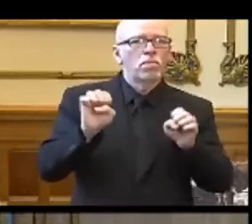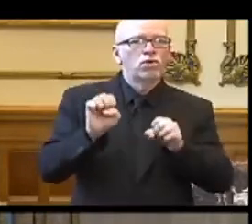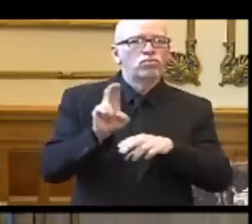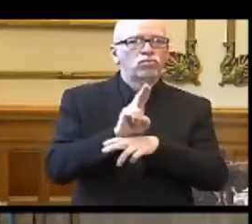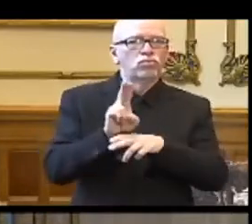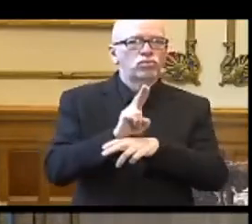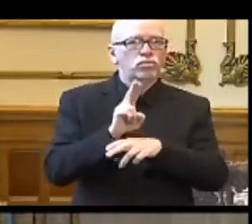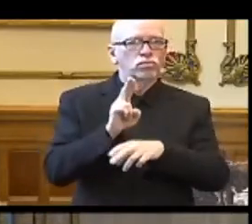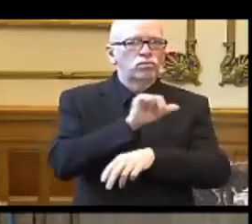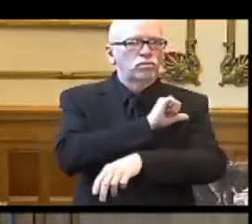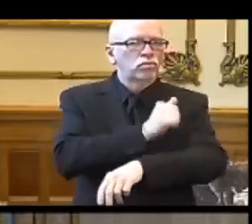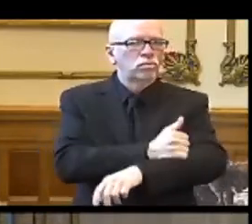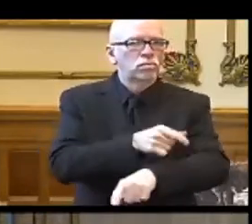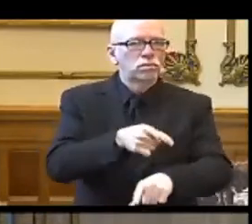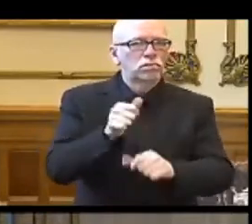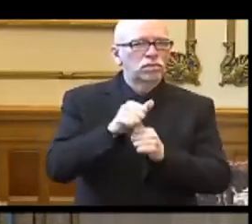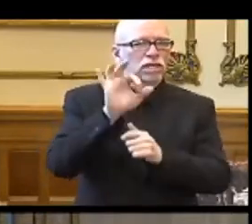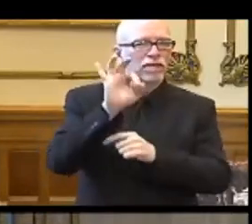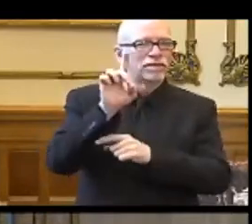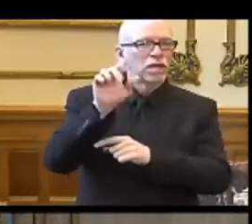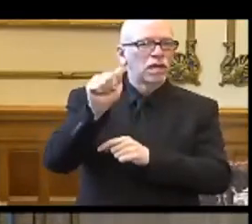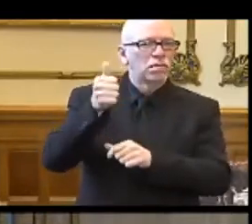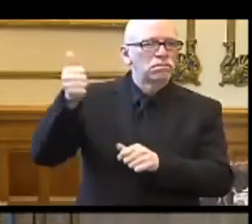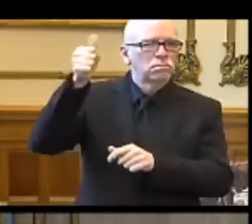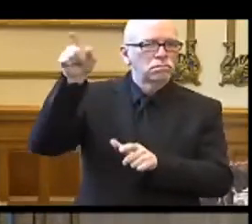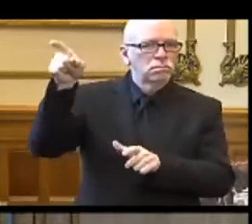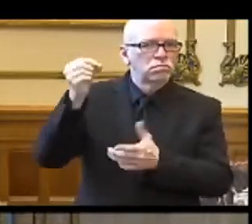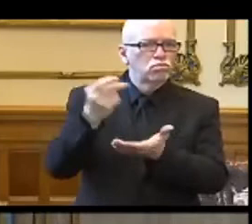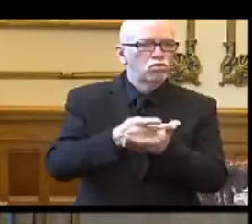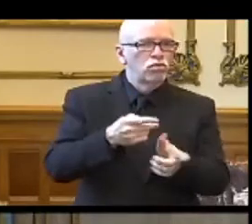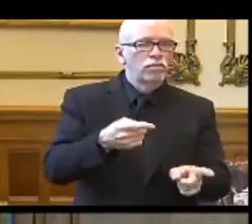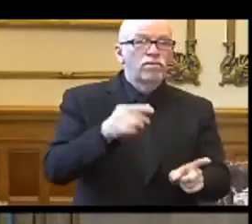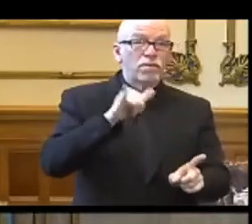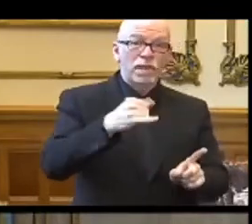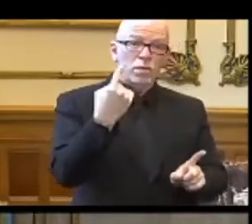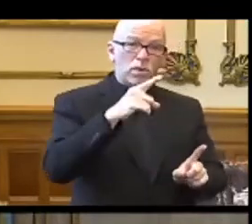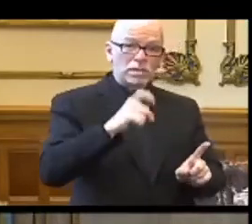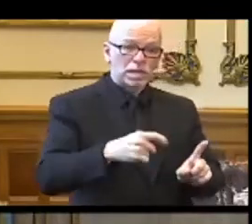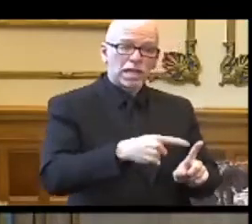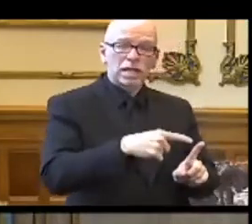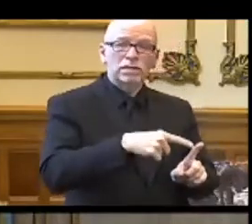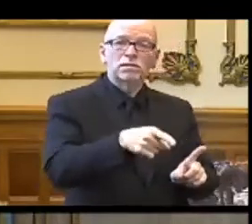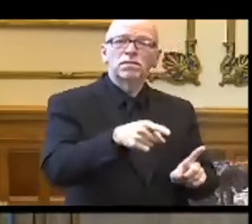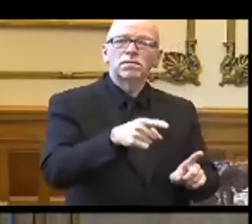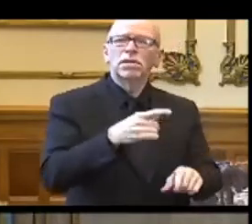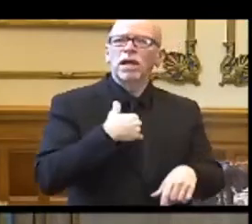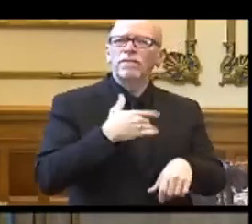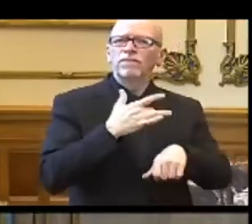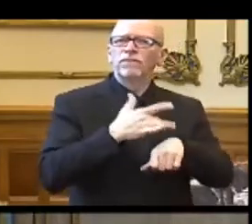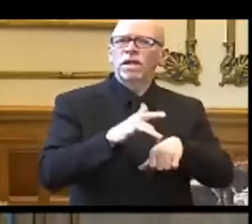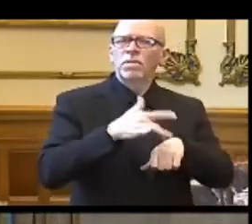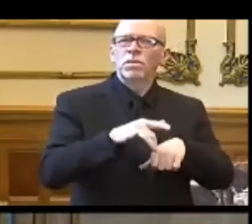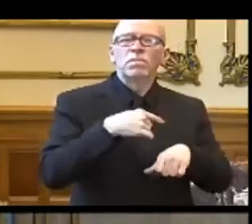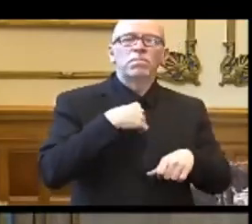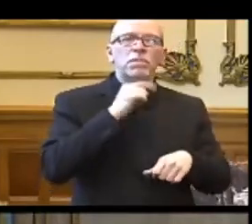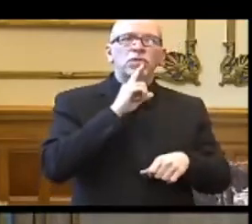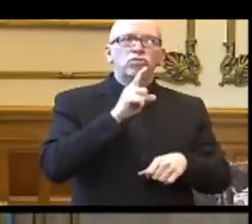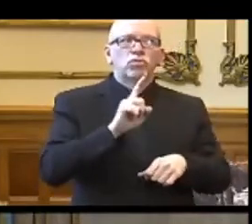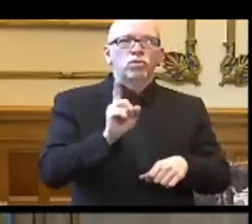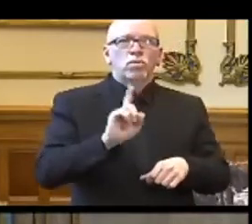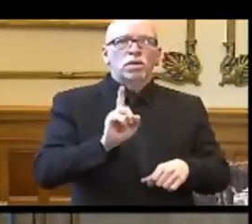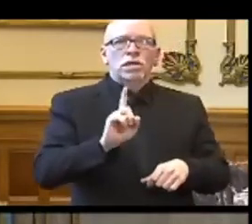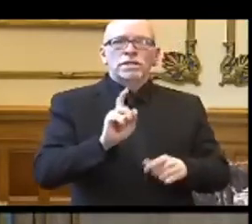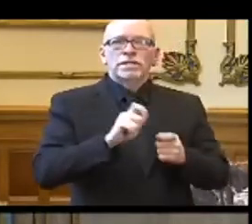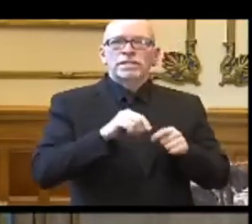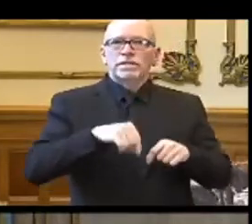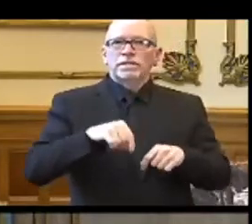use authorization with the FDA. And that test is available. I'm not sure where it's available